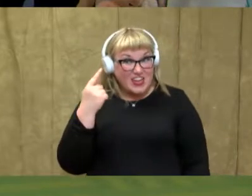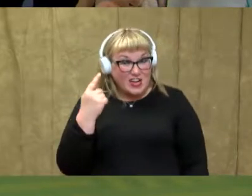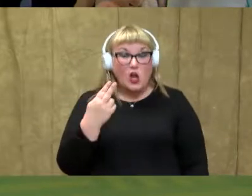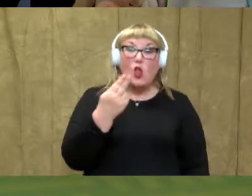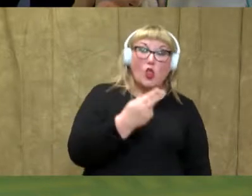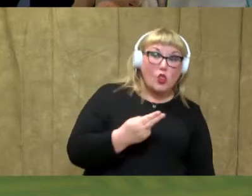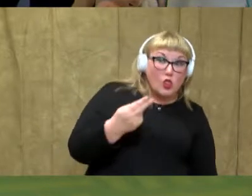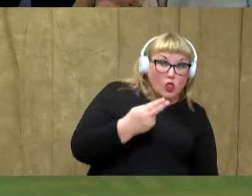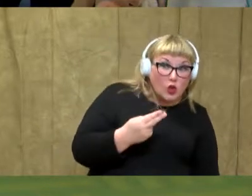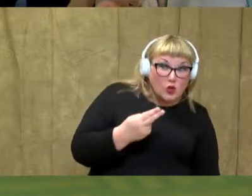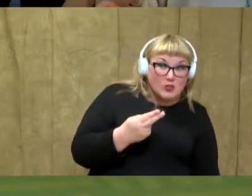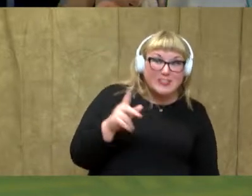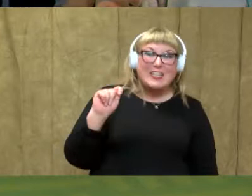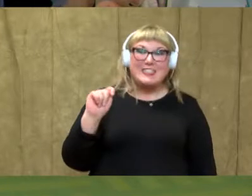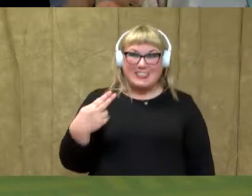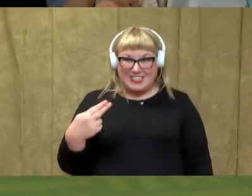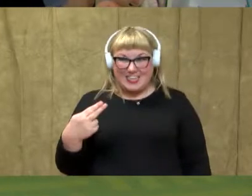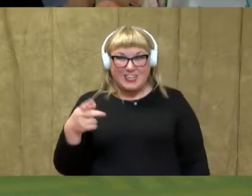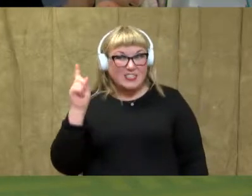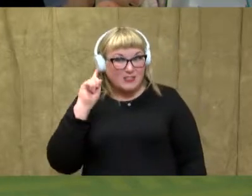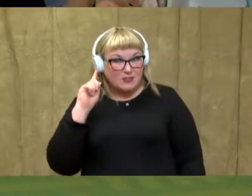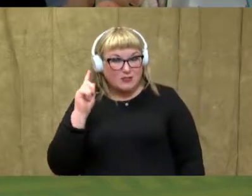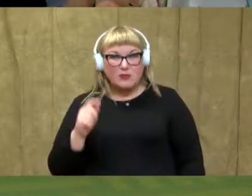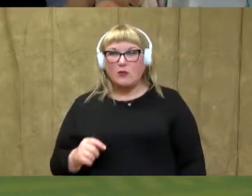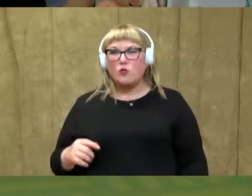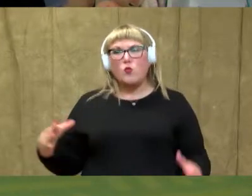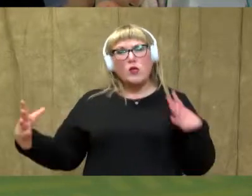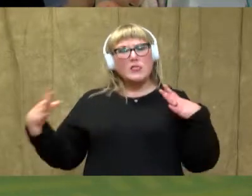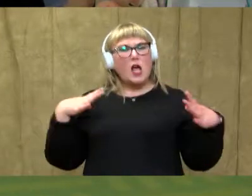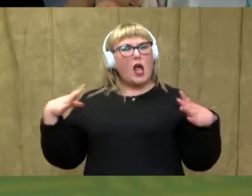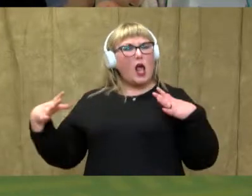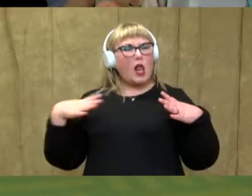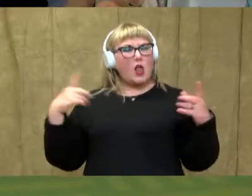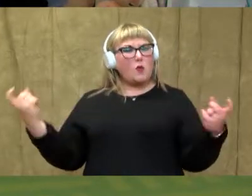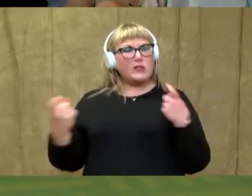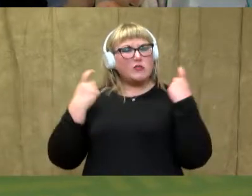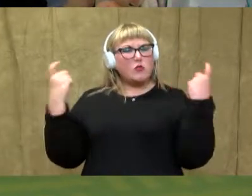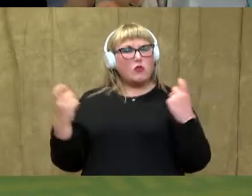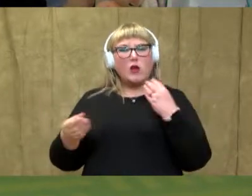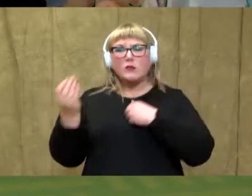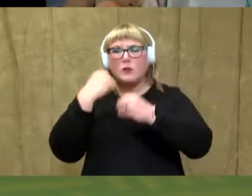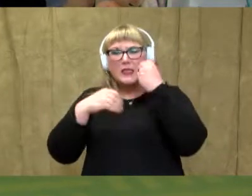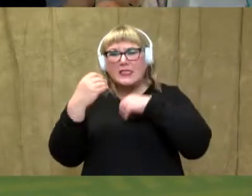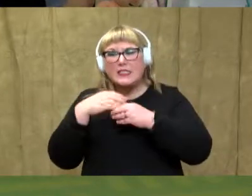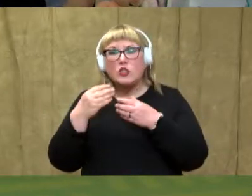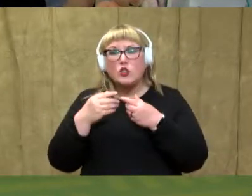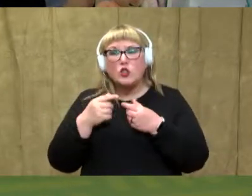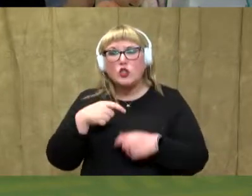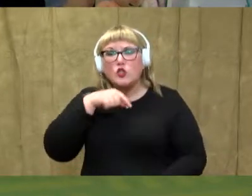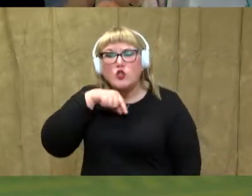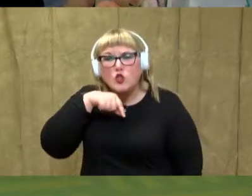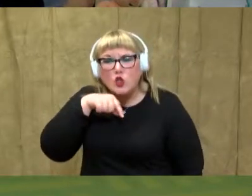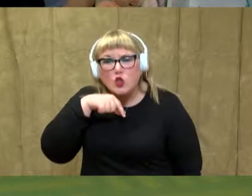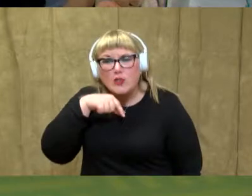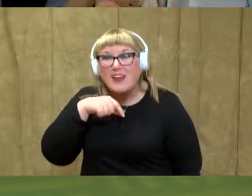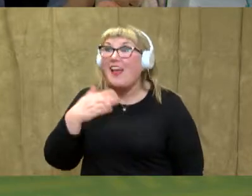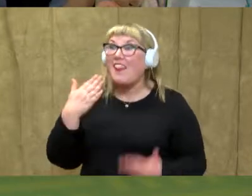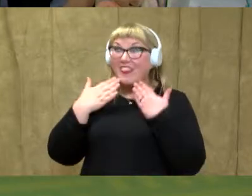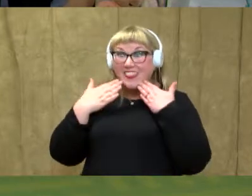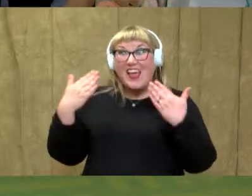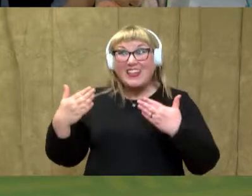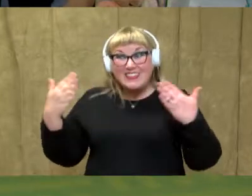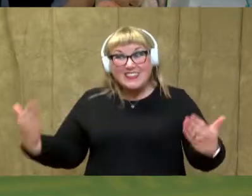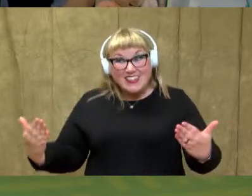think of another one too. It's a holiday that we celebrate, and when we eat a lot of turkey, Thanksgiving is another good one.